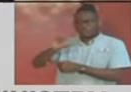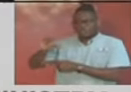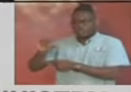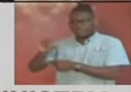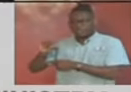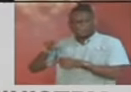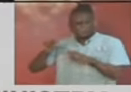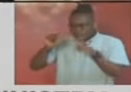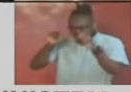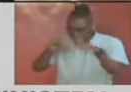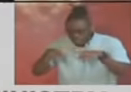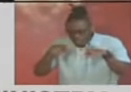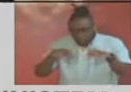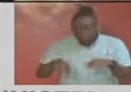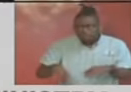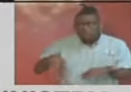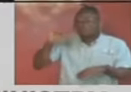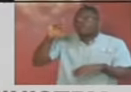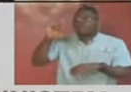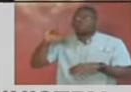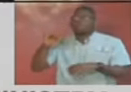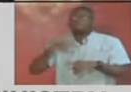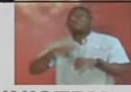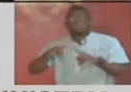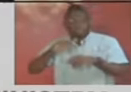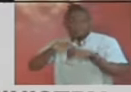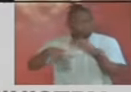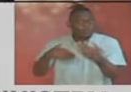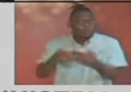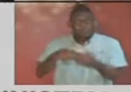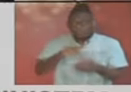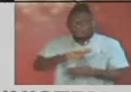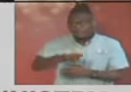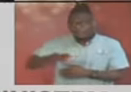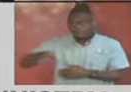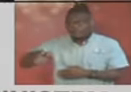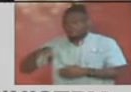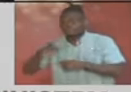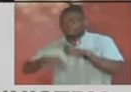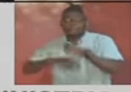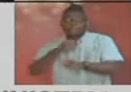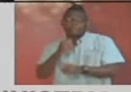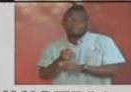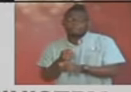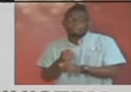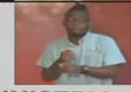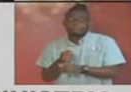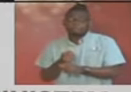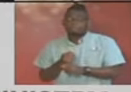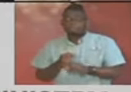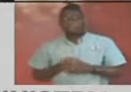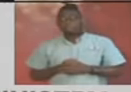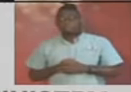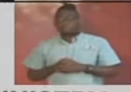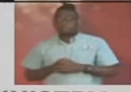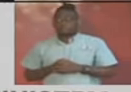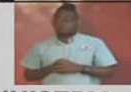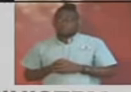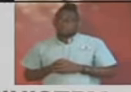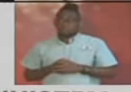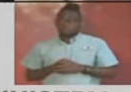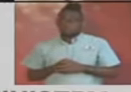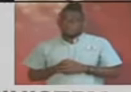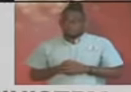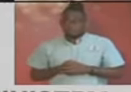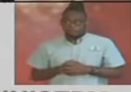so, we test for all the variants, a variation from the COVID-19 gene sequence, and we have